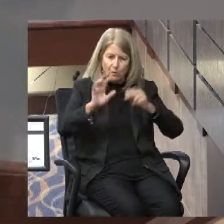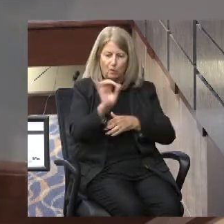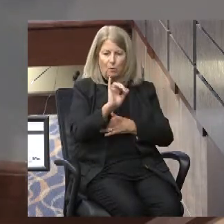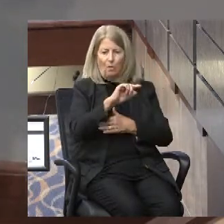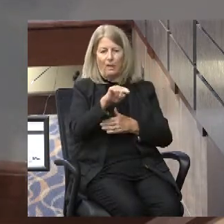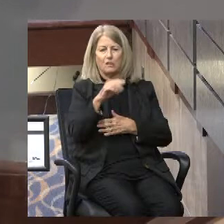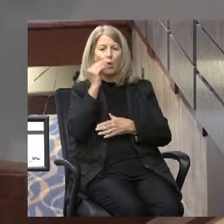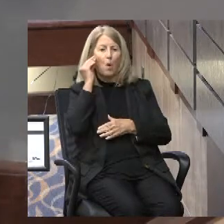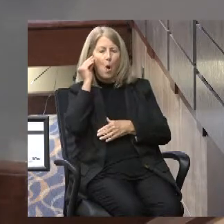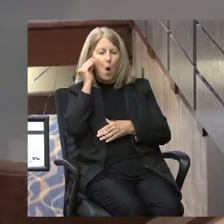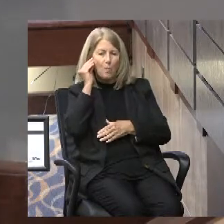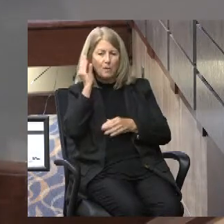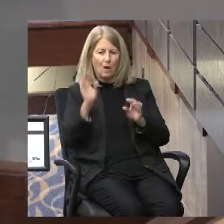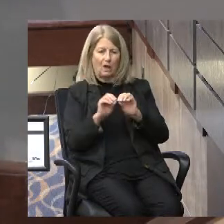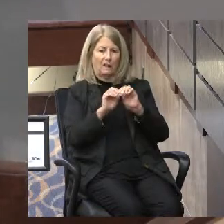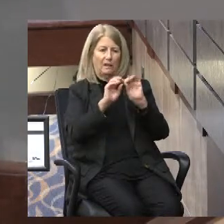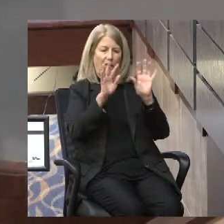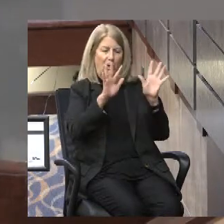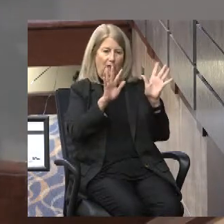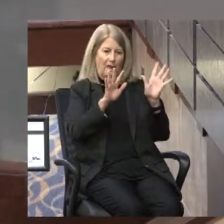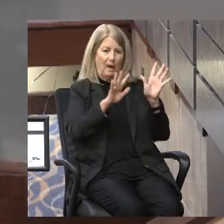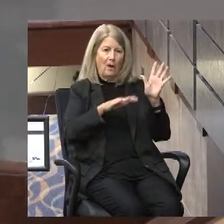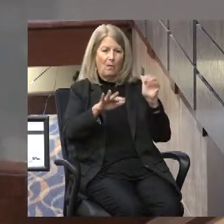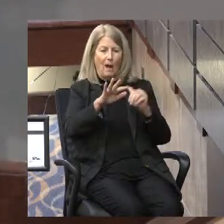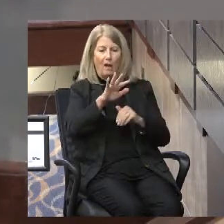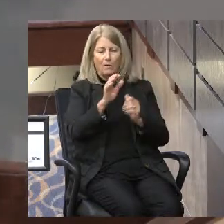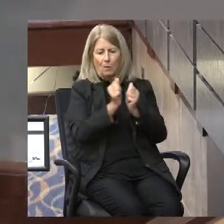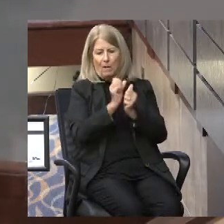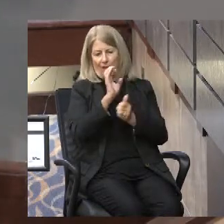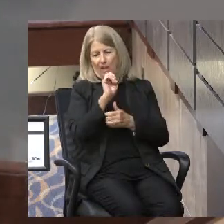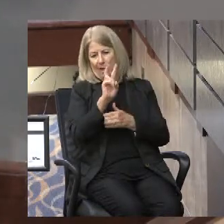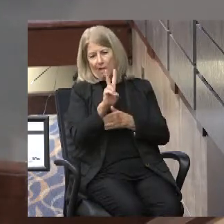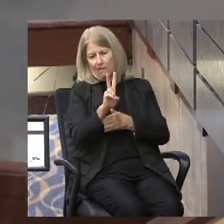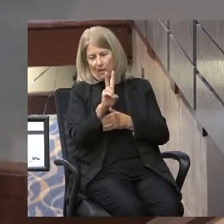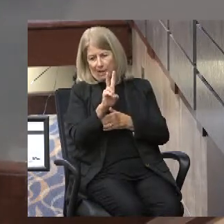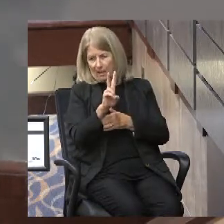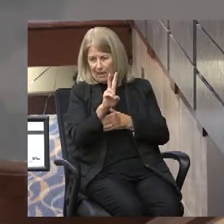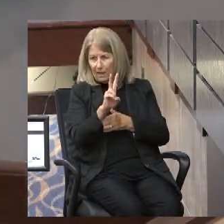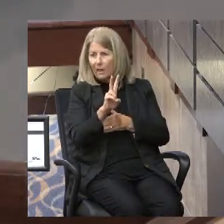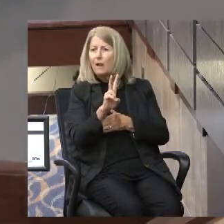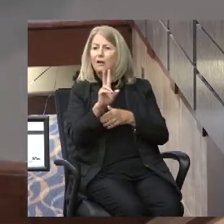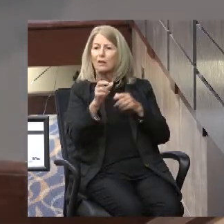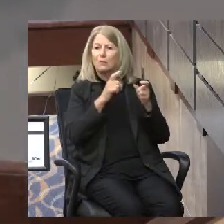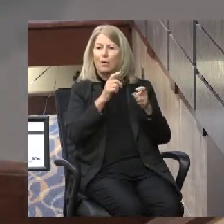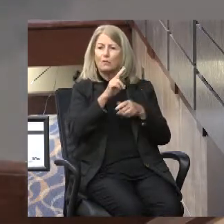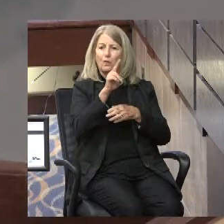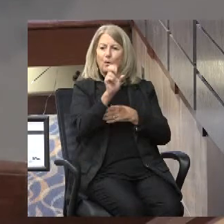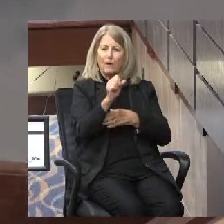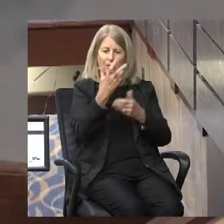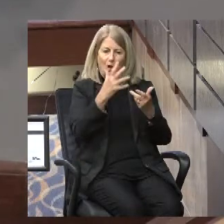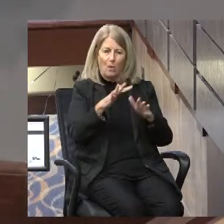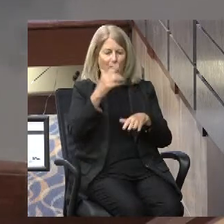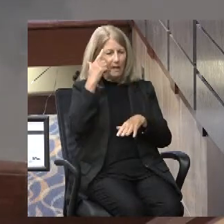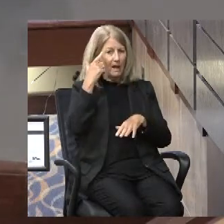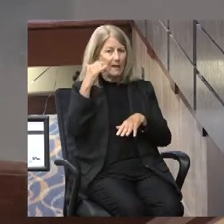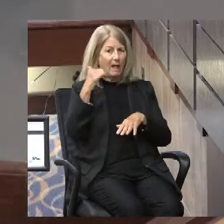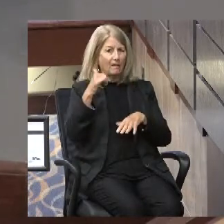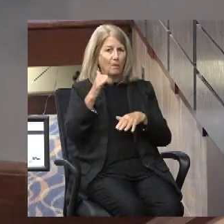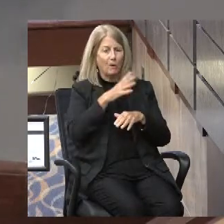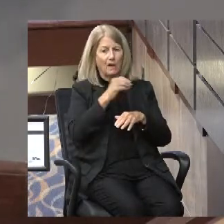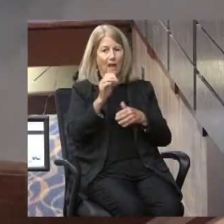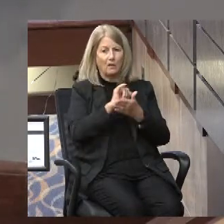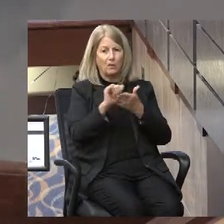be clearly around when EVs predominate in the U.S. Already, California and New York have banned the sale